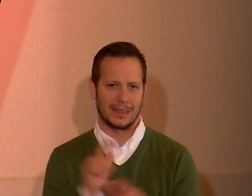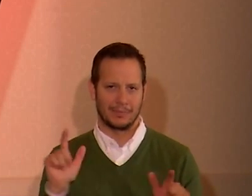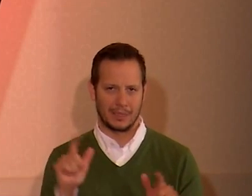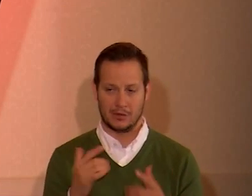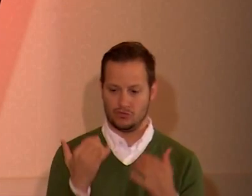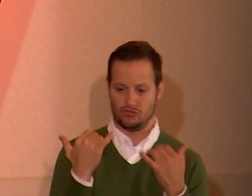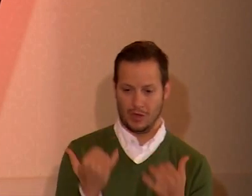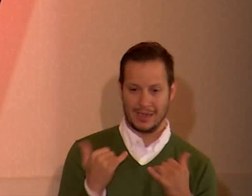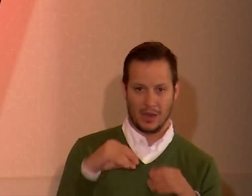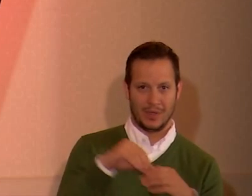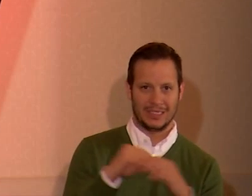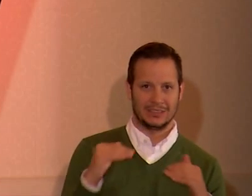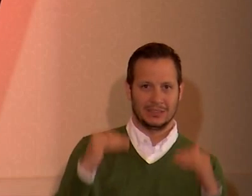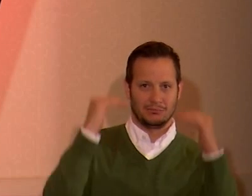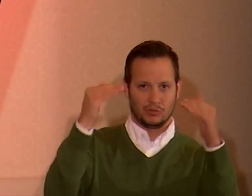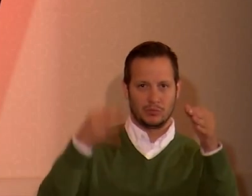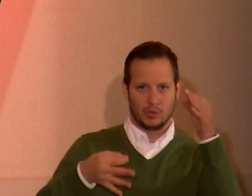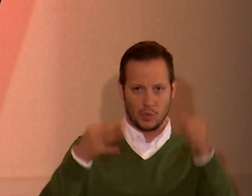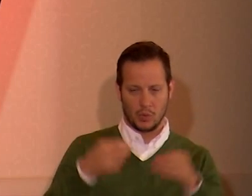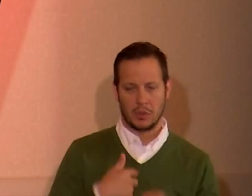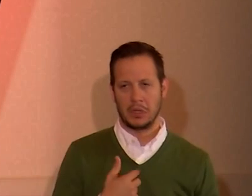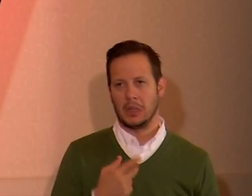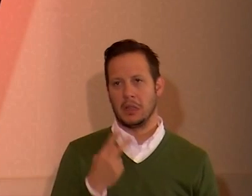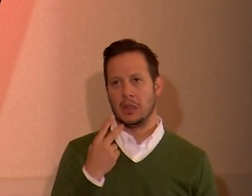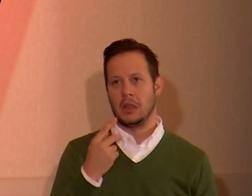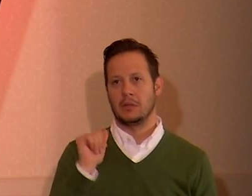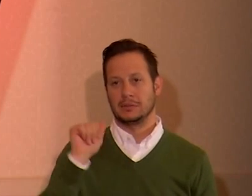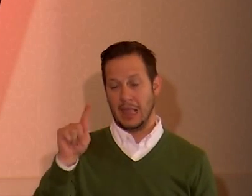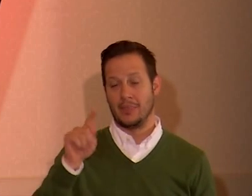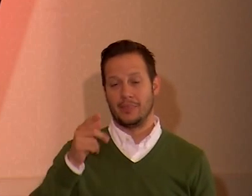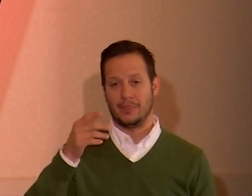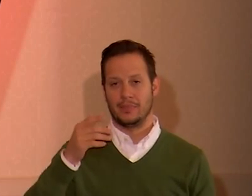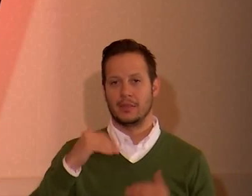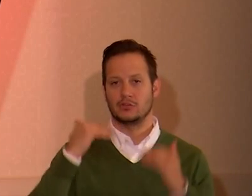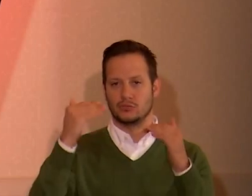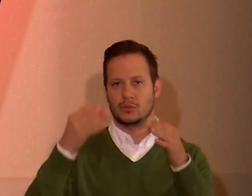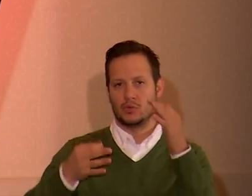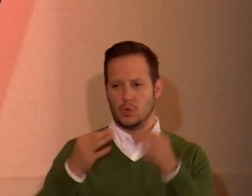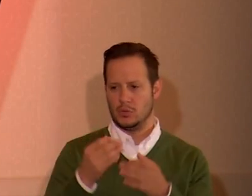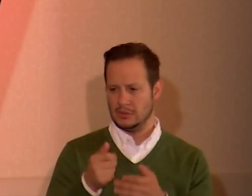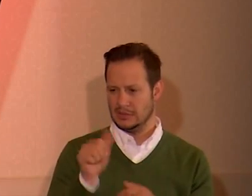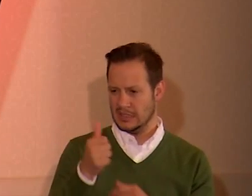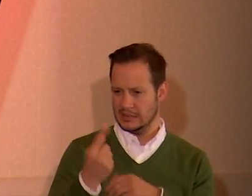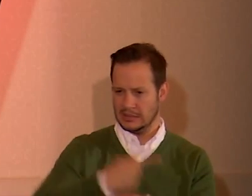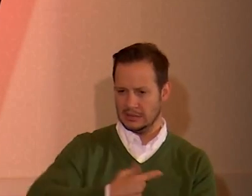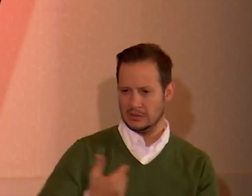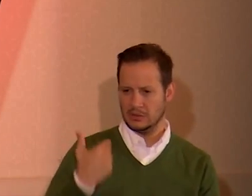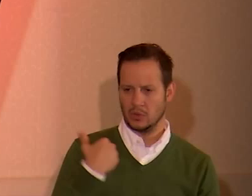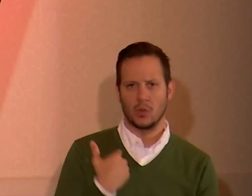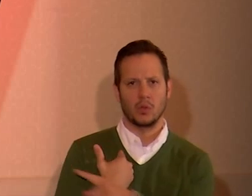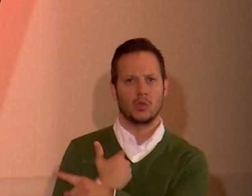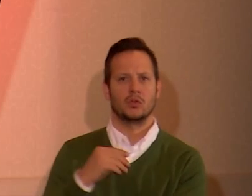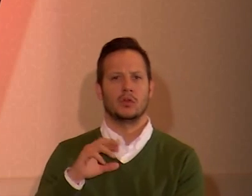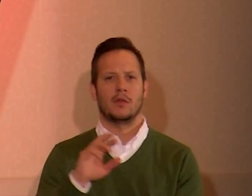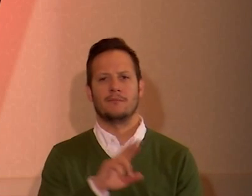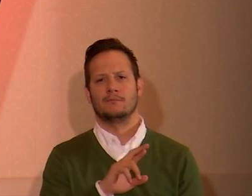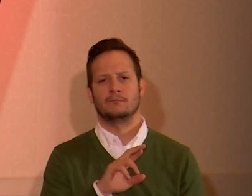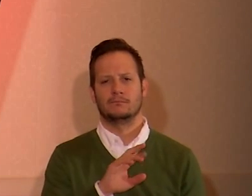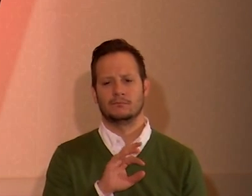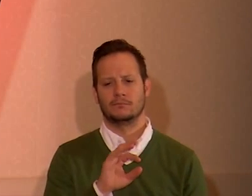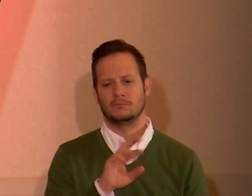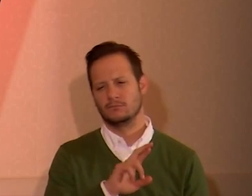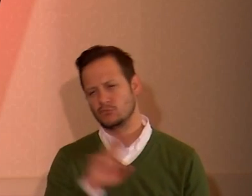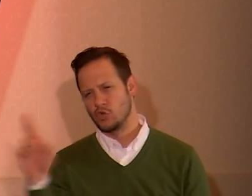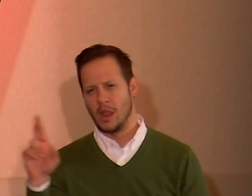Court argument I watched 10 days ago at the United States Supreme Court. The far right says that since corporations have free speech